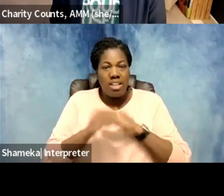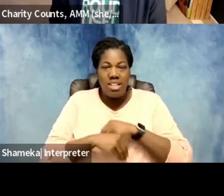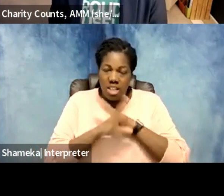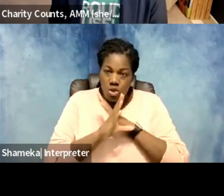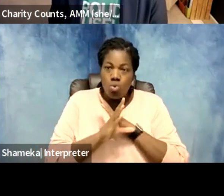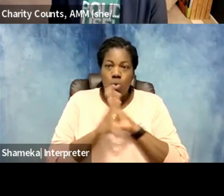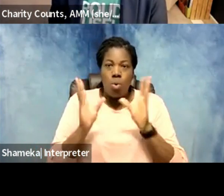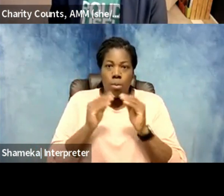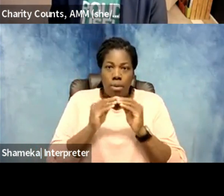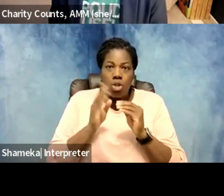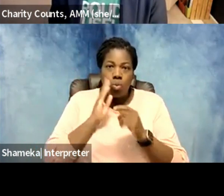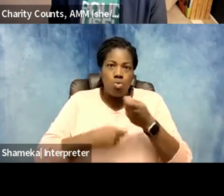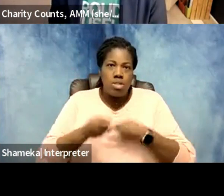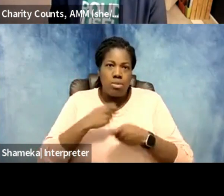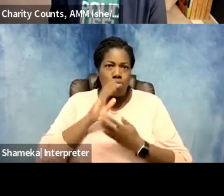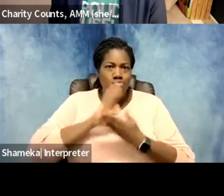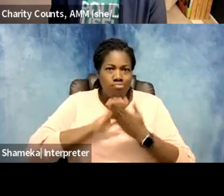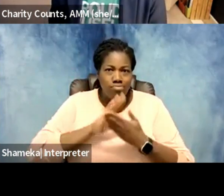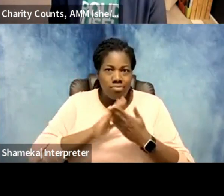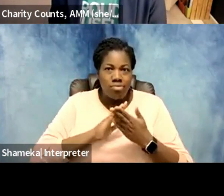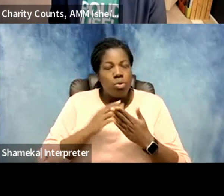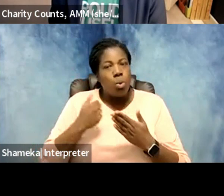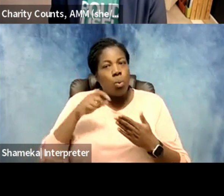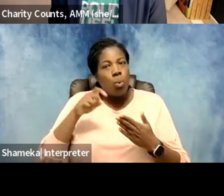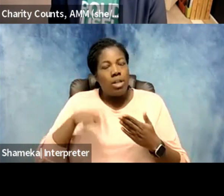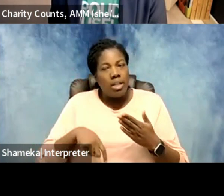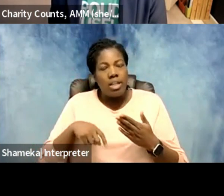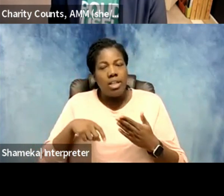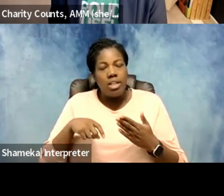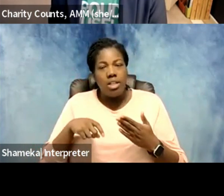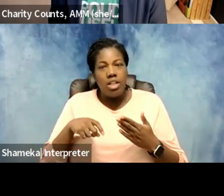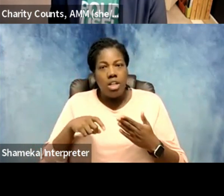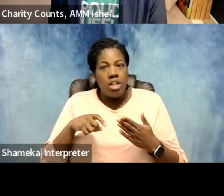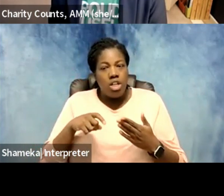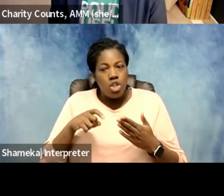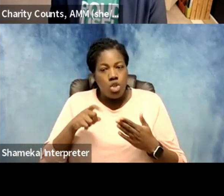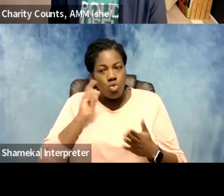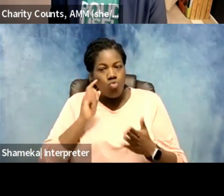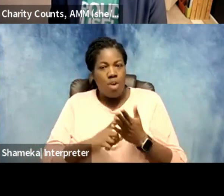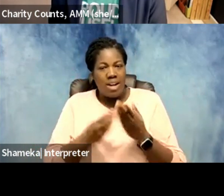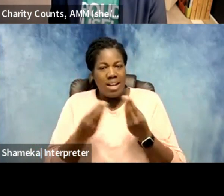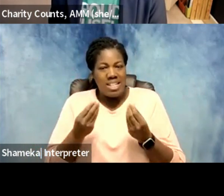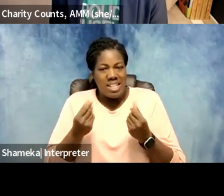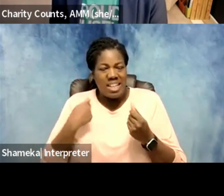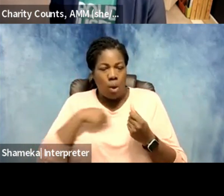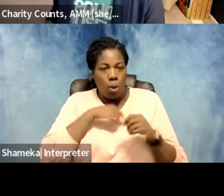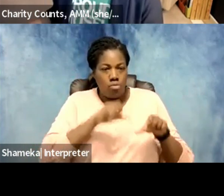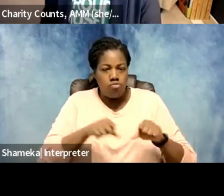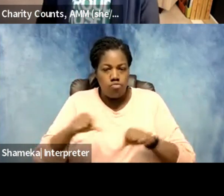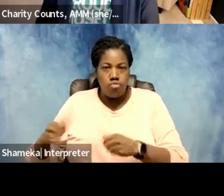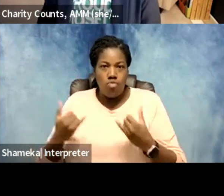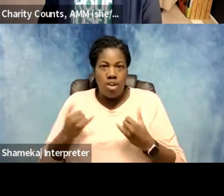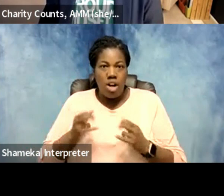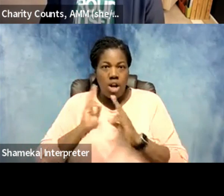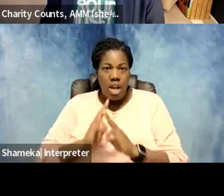physical sense of place, it's important to redirect our attention, to the land we each occupy in this moment and honor